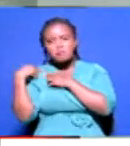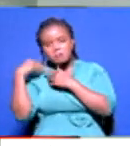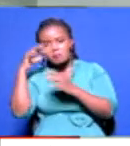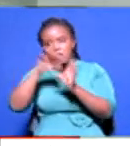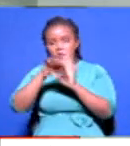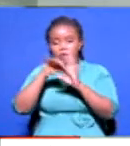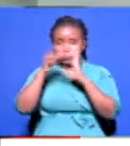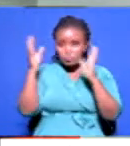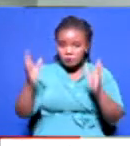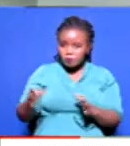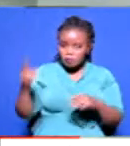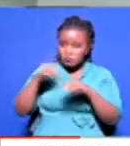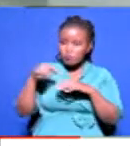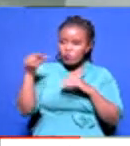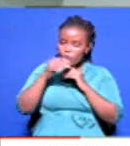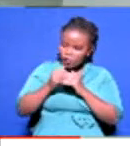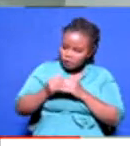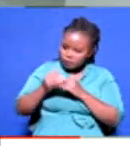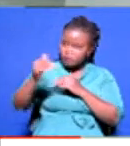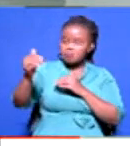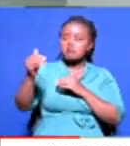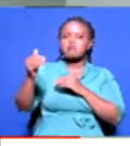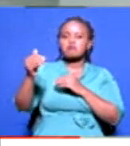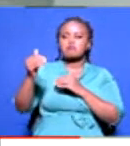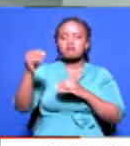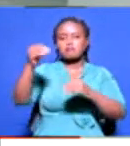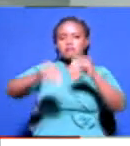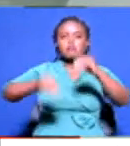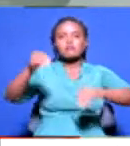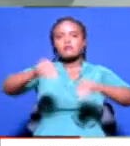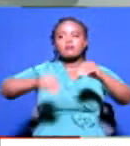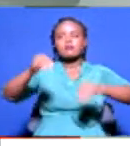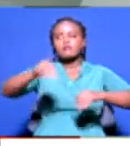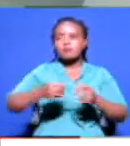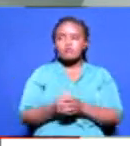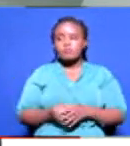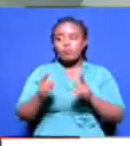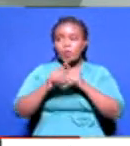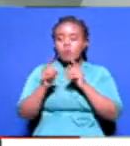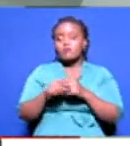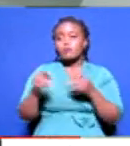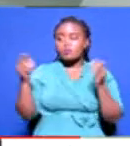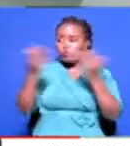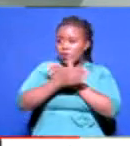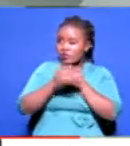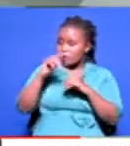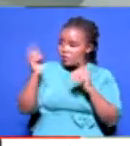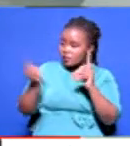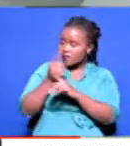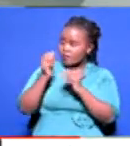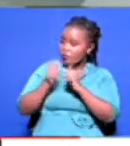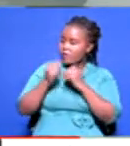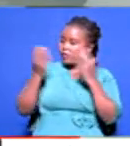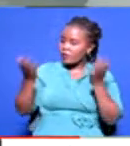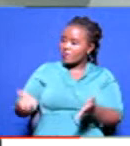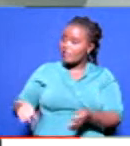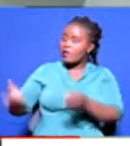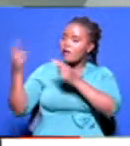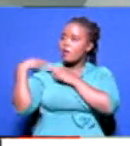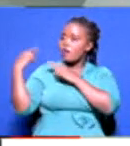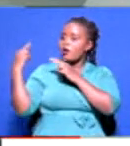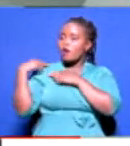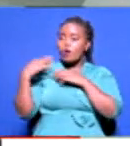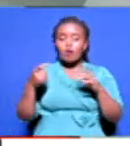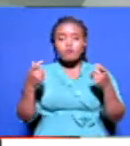head towards the general poll in August 9th. And tonight we begin, as Safin says, that charity begins at home, the role of media as